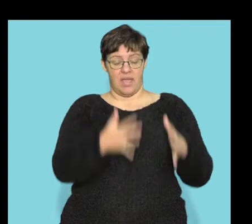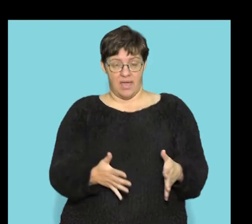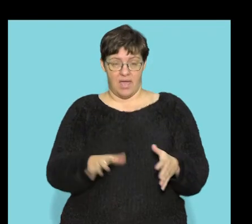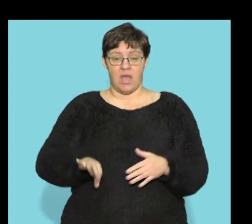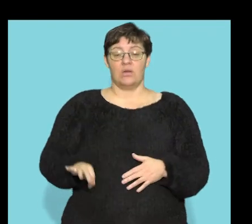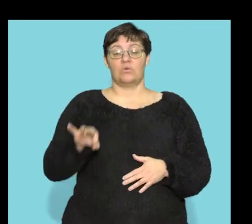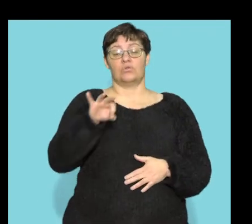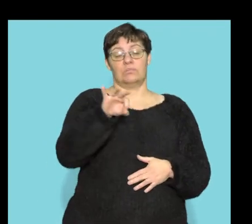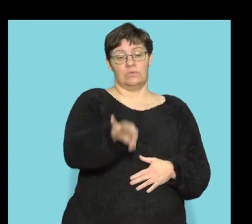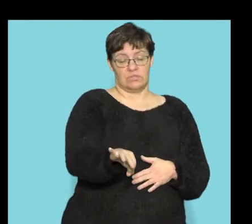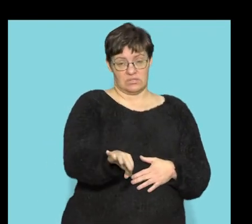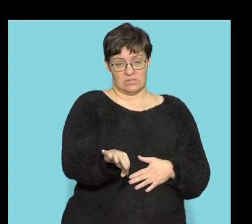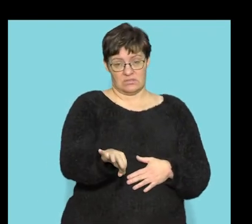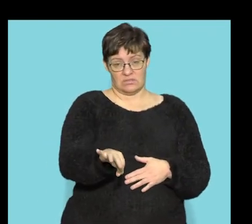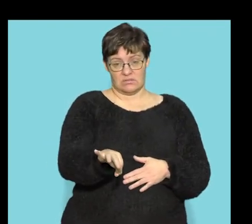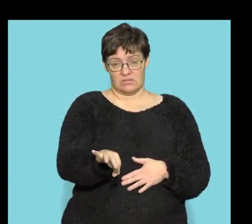contributions